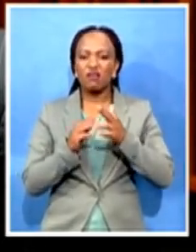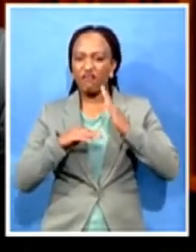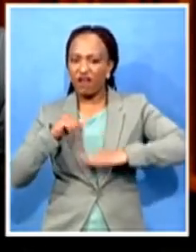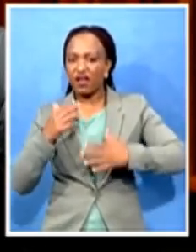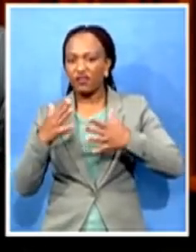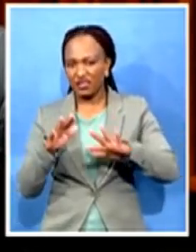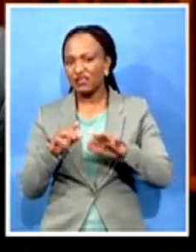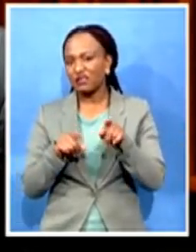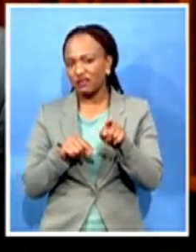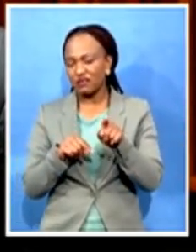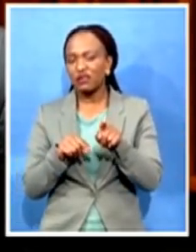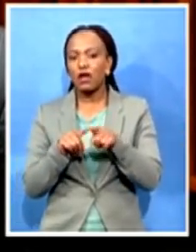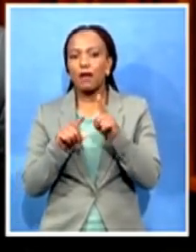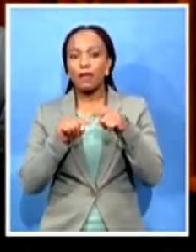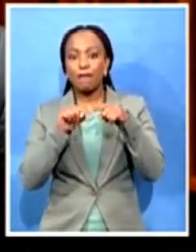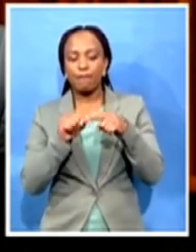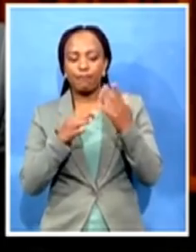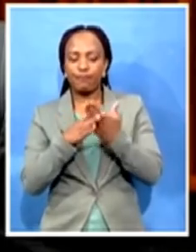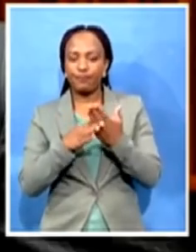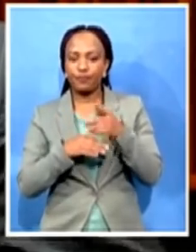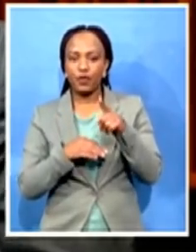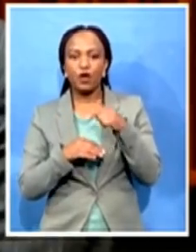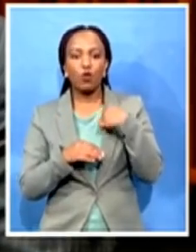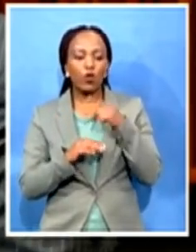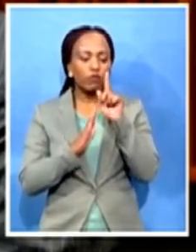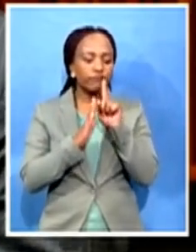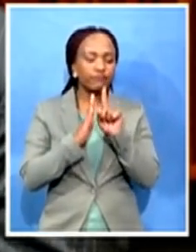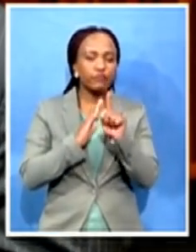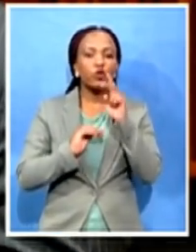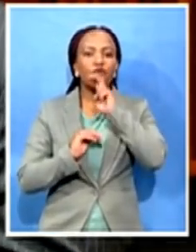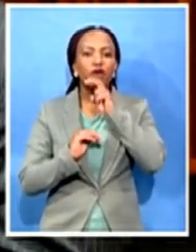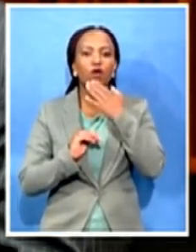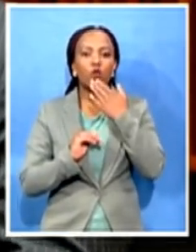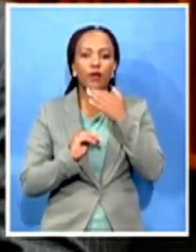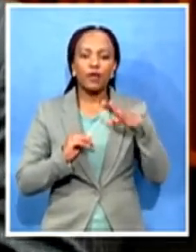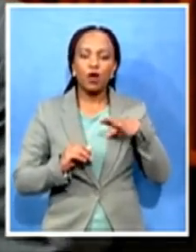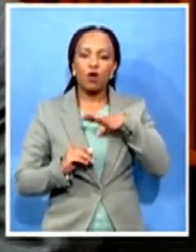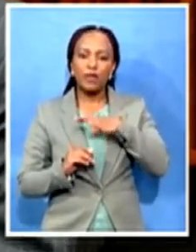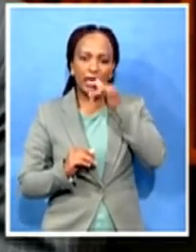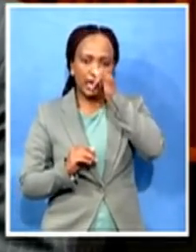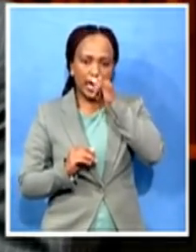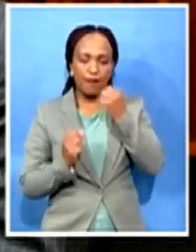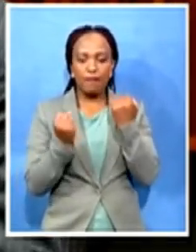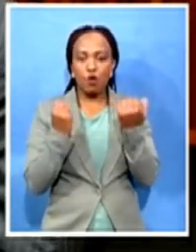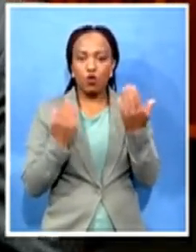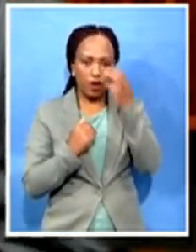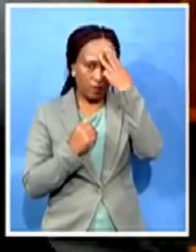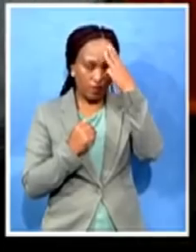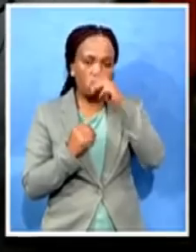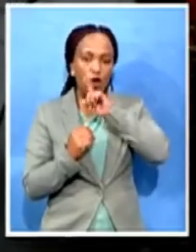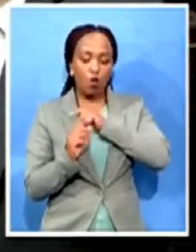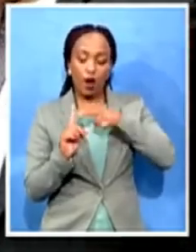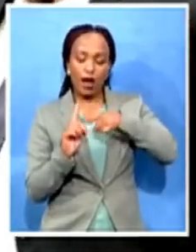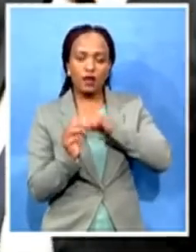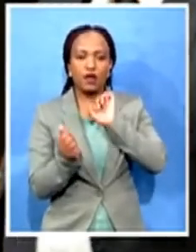we're appearing on Friday at the Commercial Crime Court in Pretoria. He was arrested on the 6th of February last year,